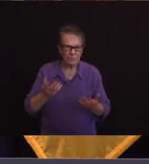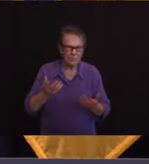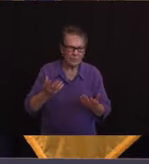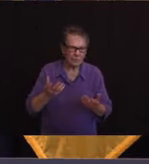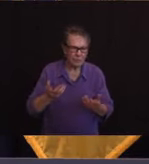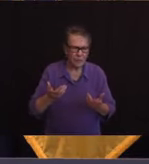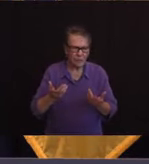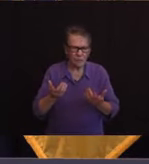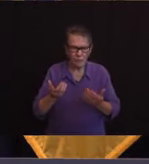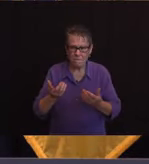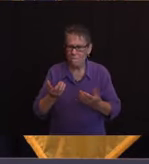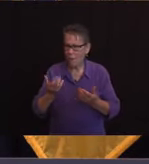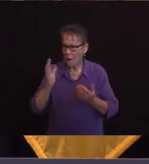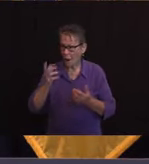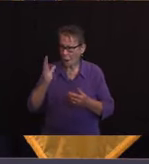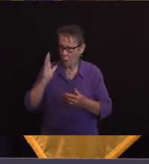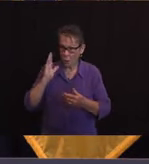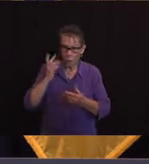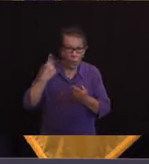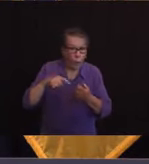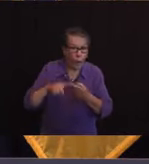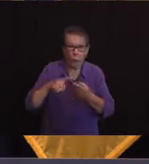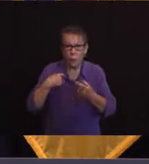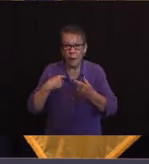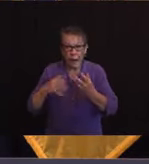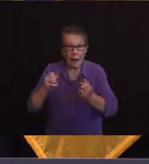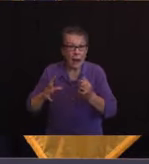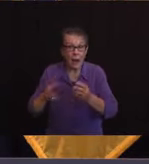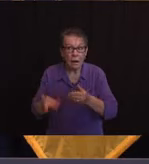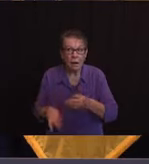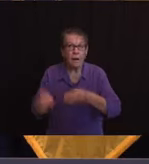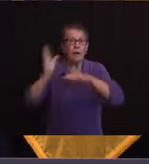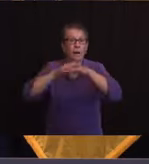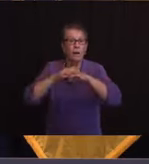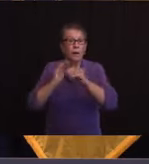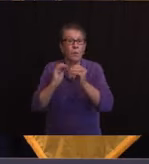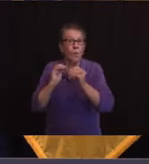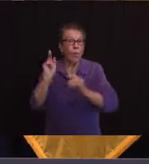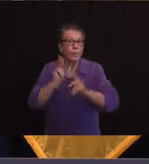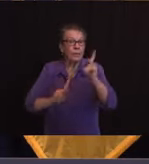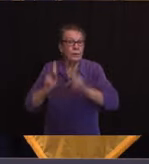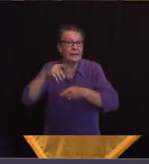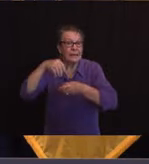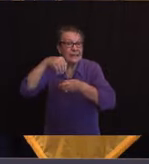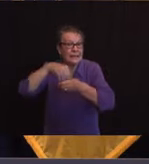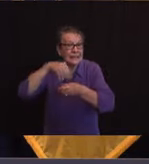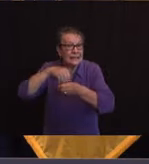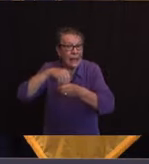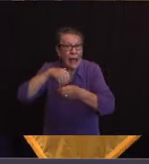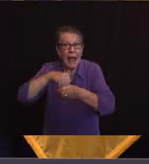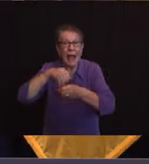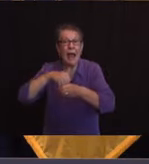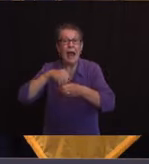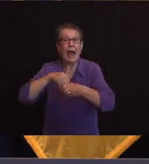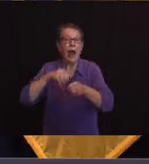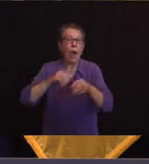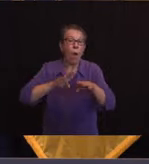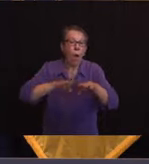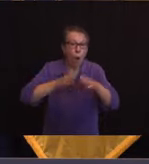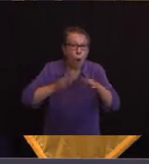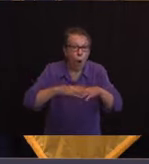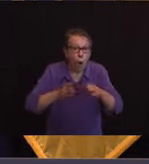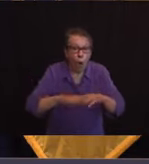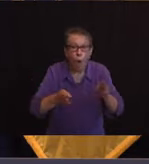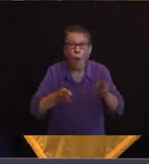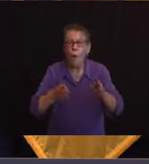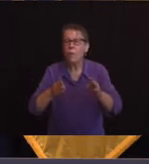more, when you combine both of those realities, are we more incremental than not? I think we are, and we're comfortable with that. We